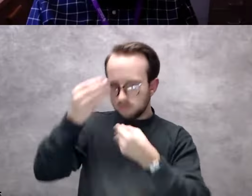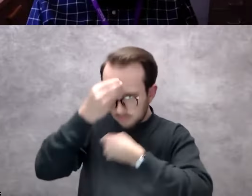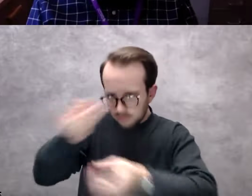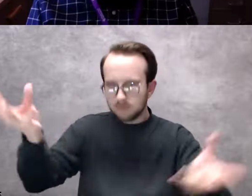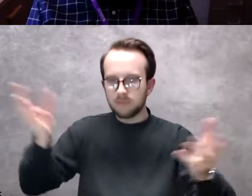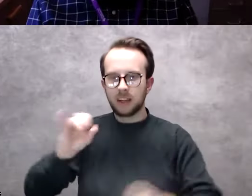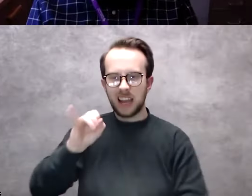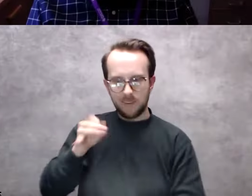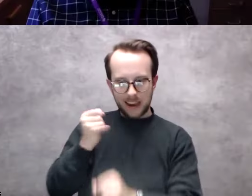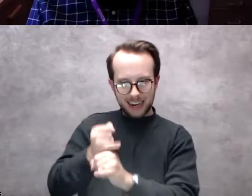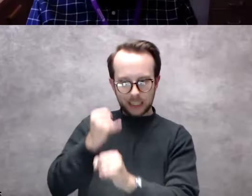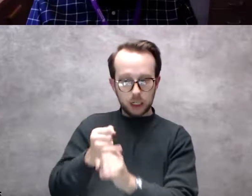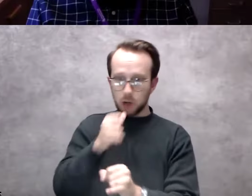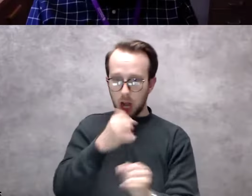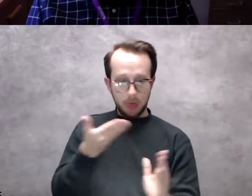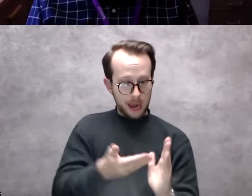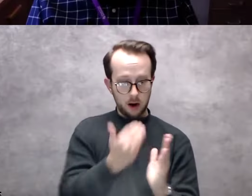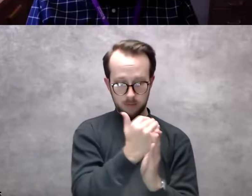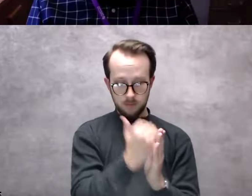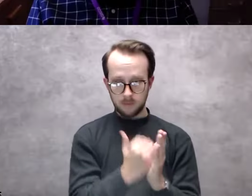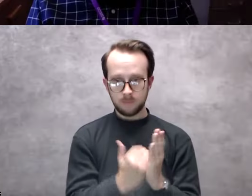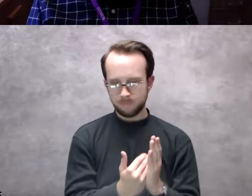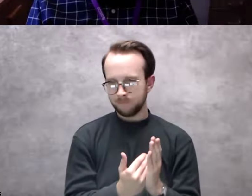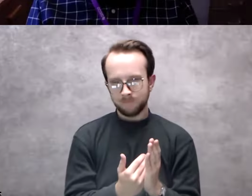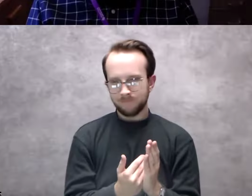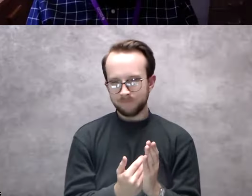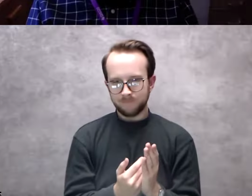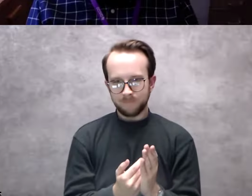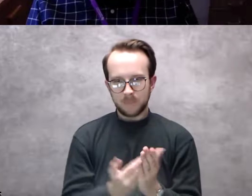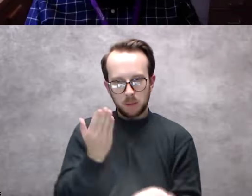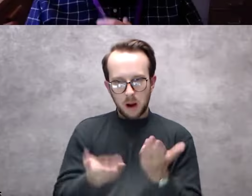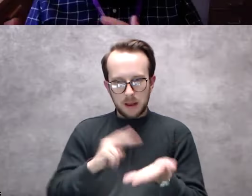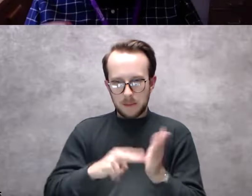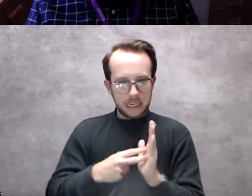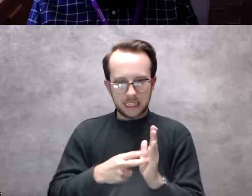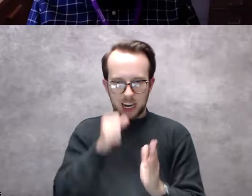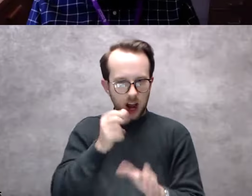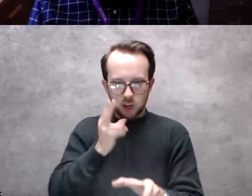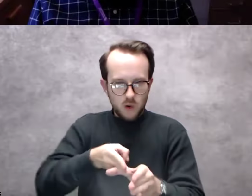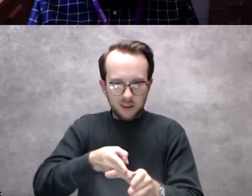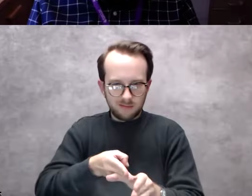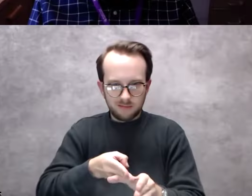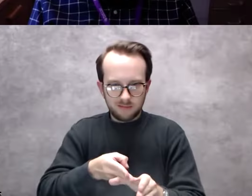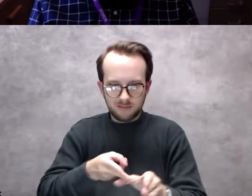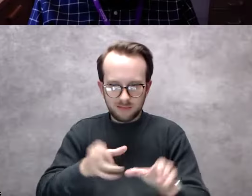is not listed as a participant, it's highly unlikely that that's going to change.